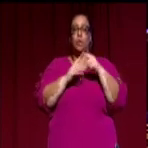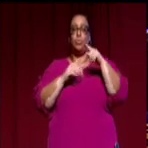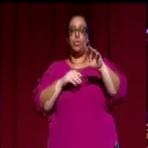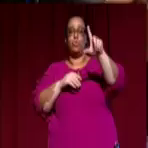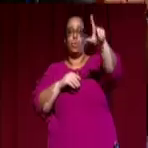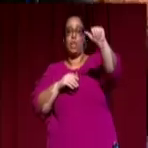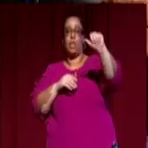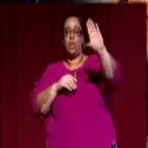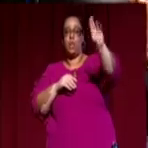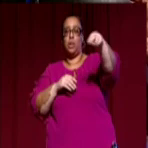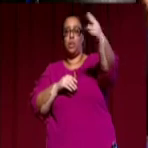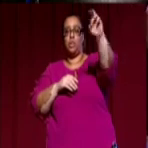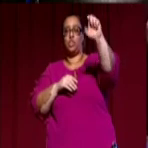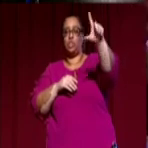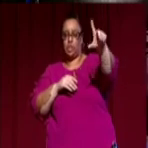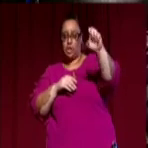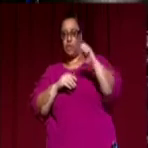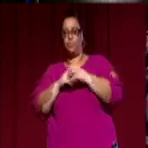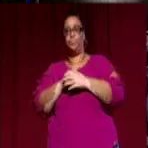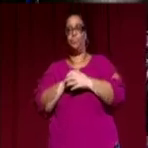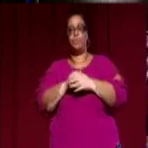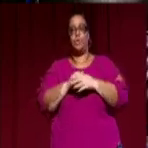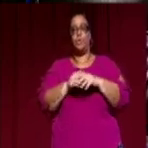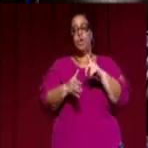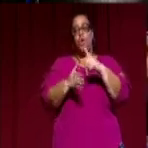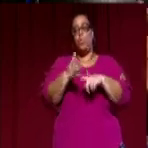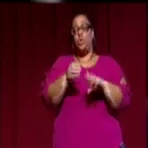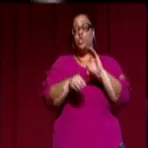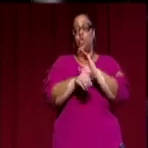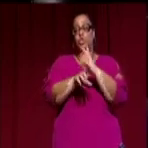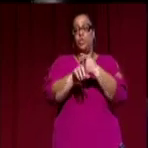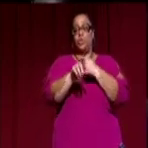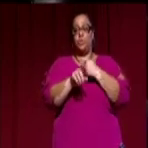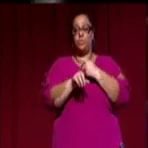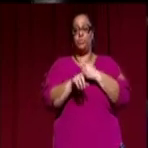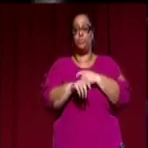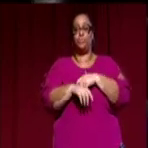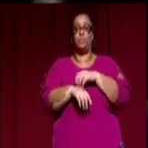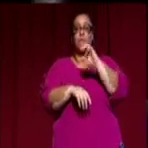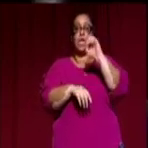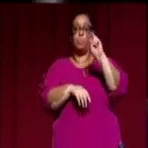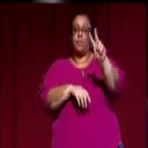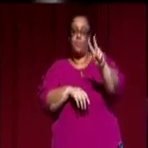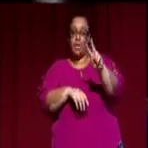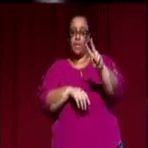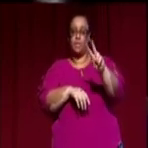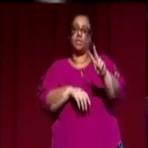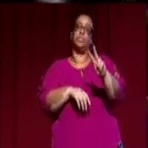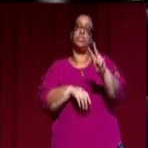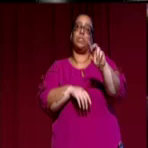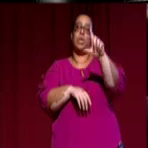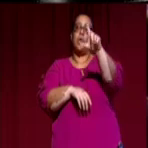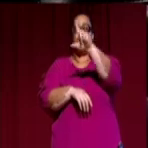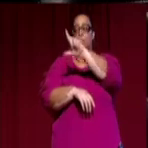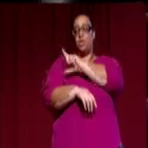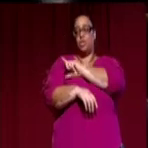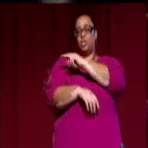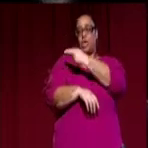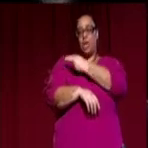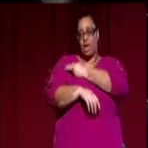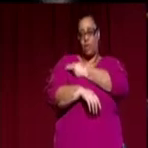Lachelle, I want you to introduce yourself. Tell us what church you're from. I am Evangelist Lachelle Howery, and I go